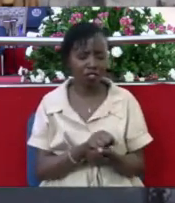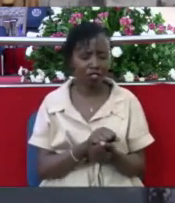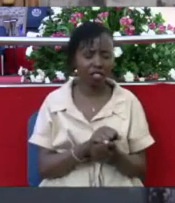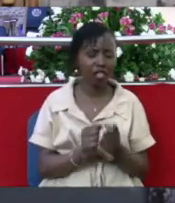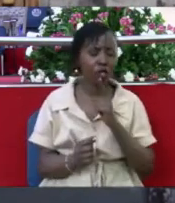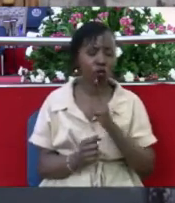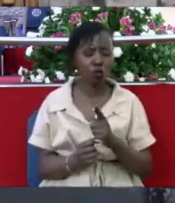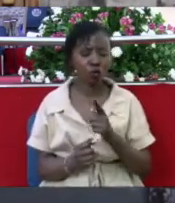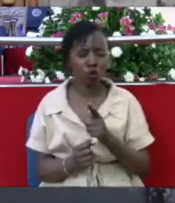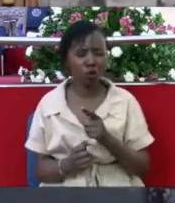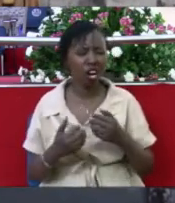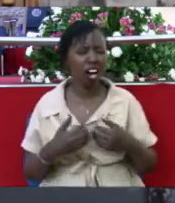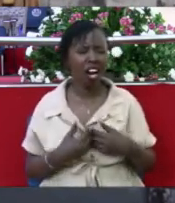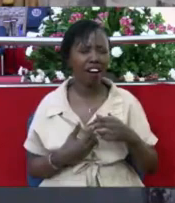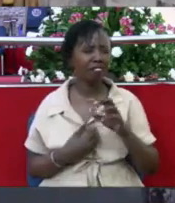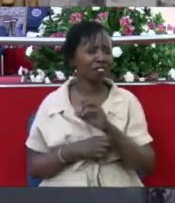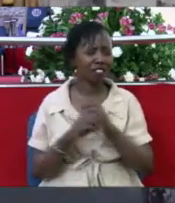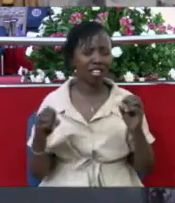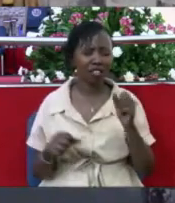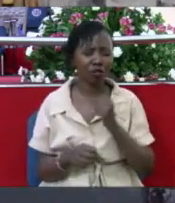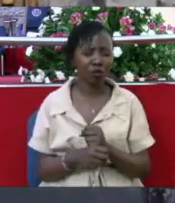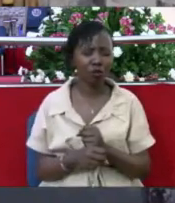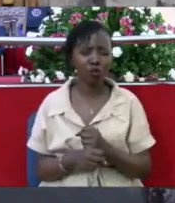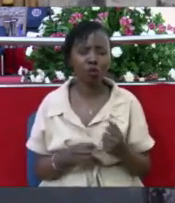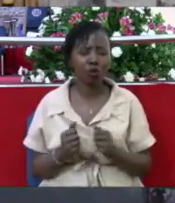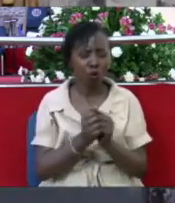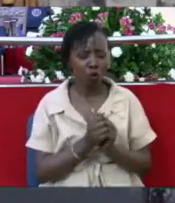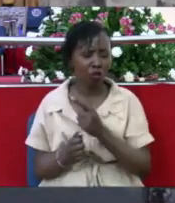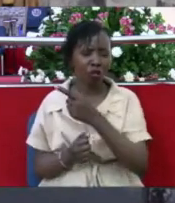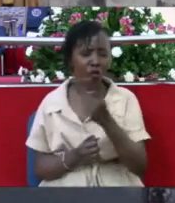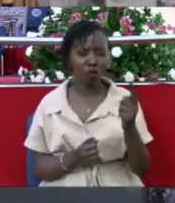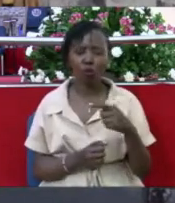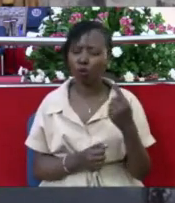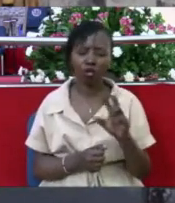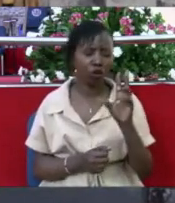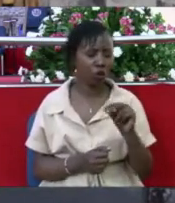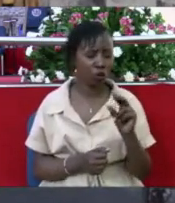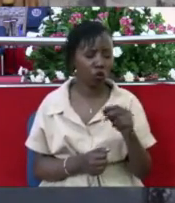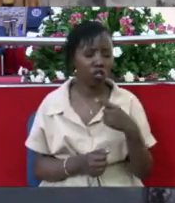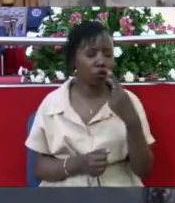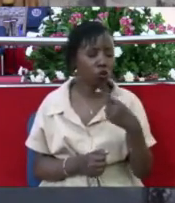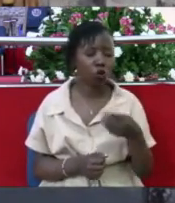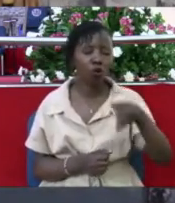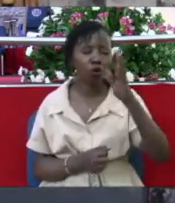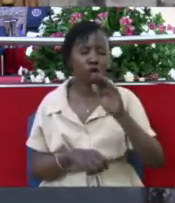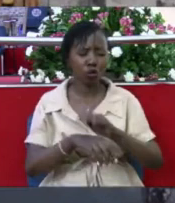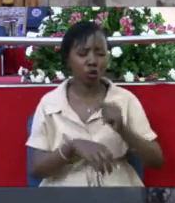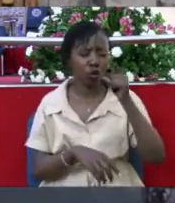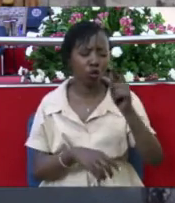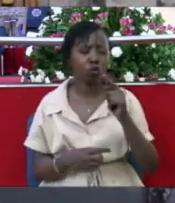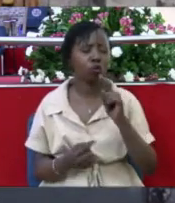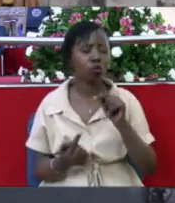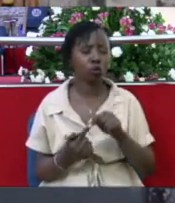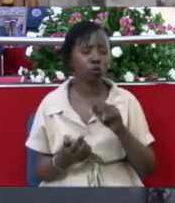is nothing to do with you only. Hii si wewe tu. Is who God is calling you to. Ni yule Mungu anakuita kwa. Is the assignment upon your life.